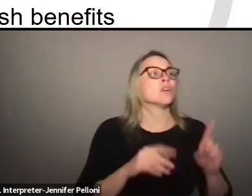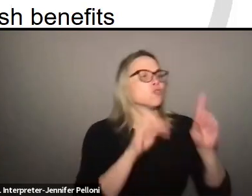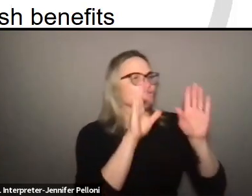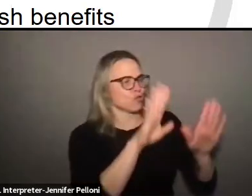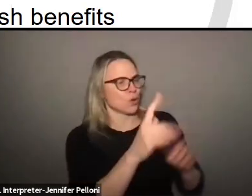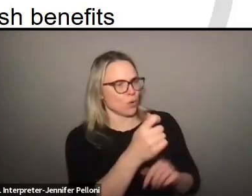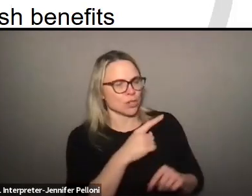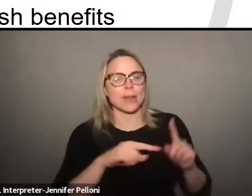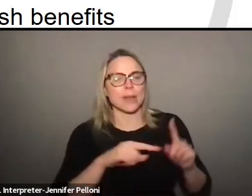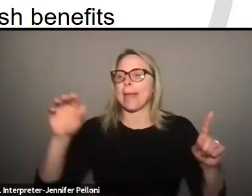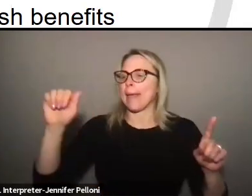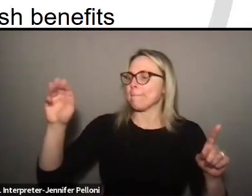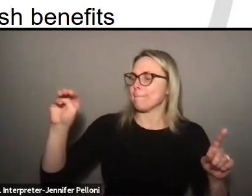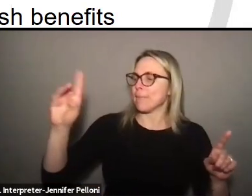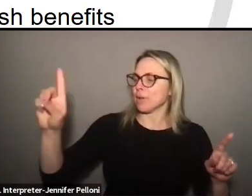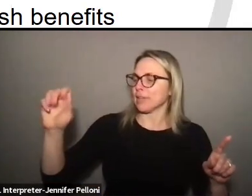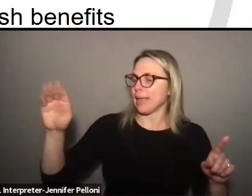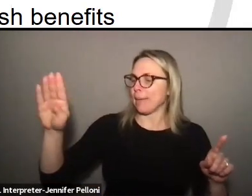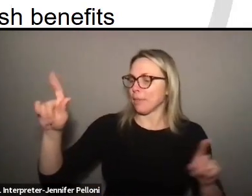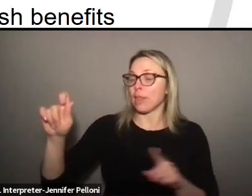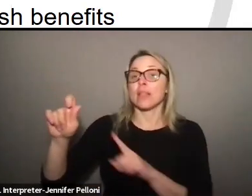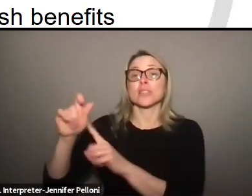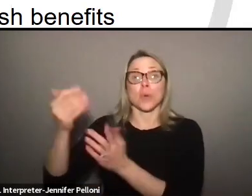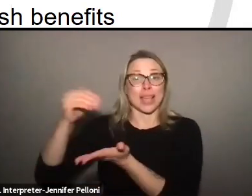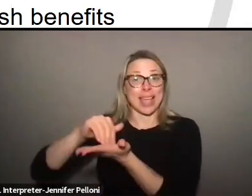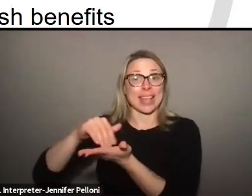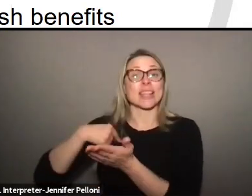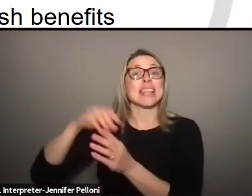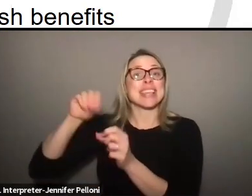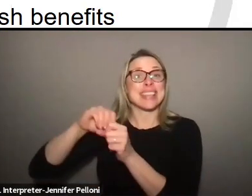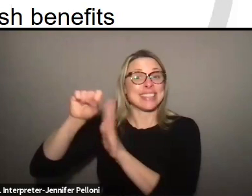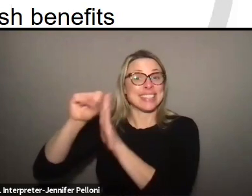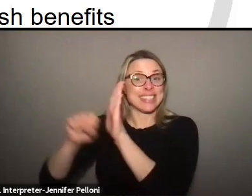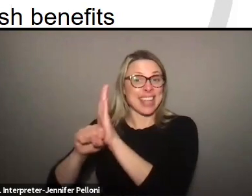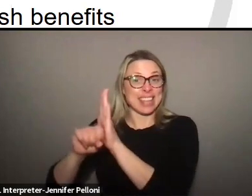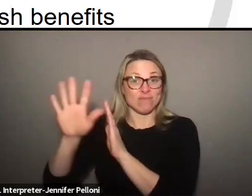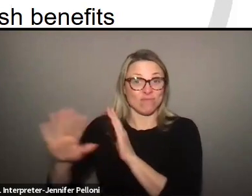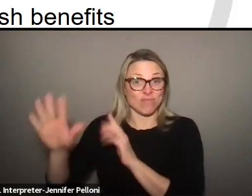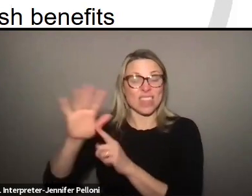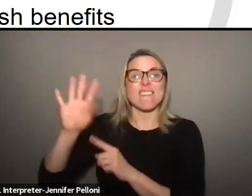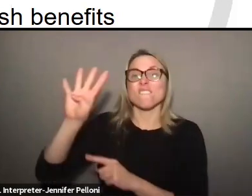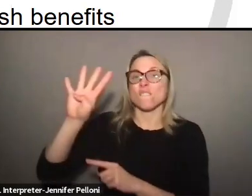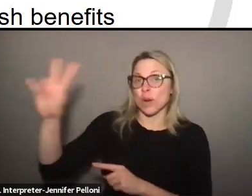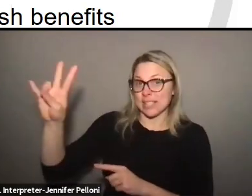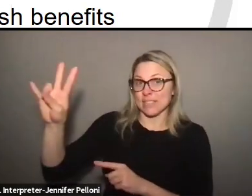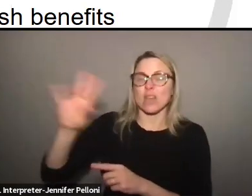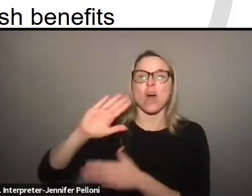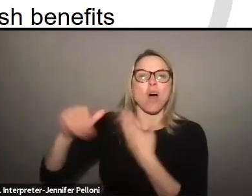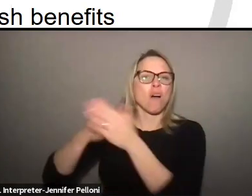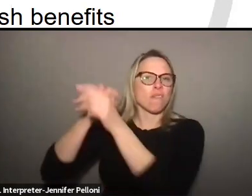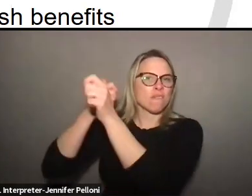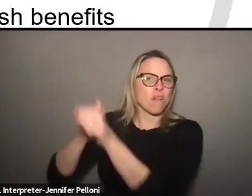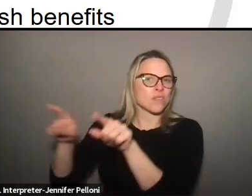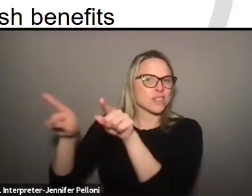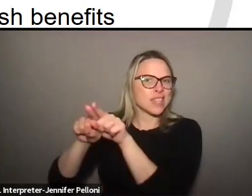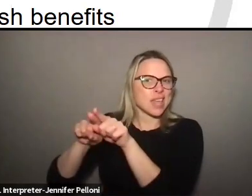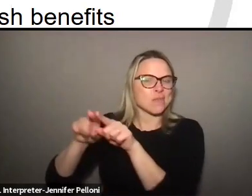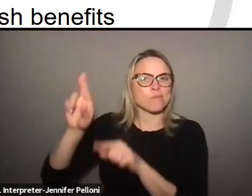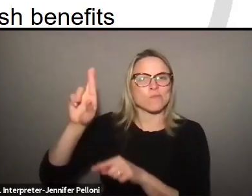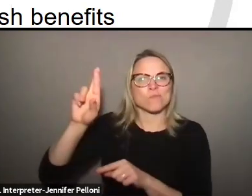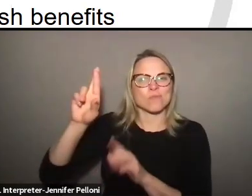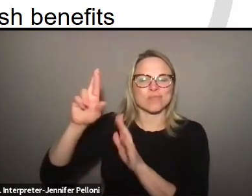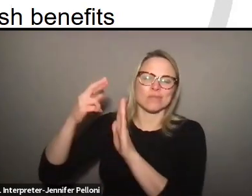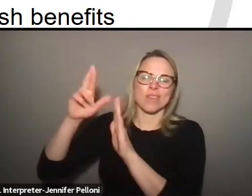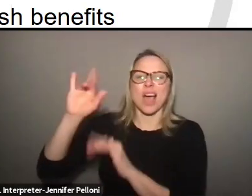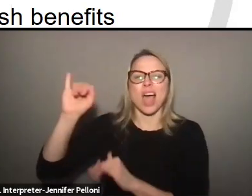again, Maryland ABLE is one of 47 ABLE programs nationwide. We're all going to follow the same IRS guidelines as far